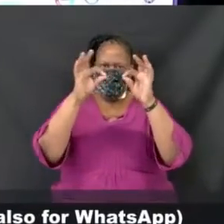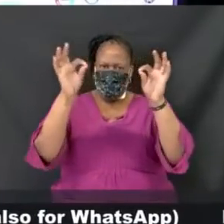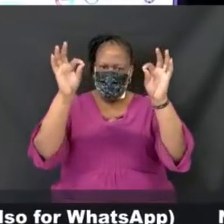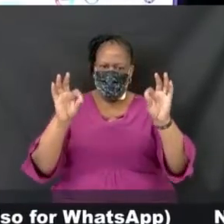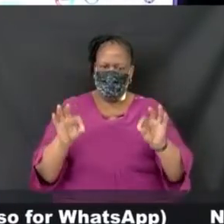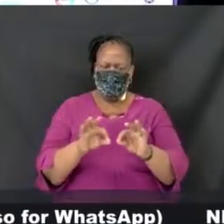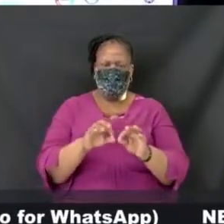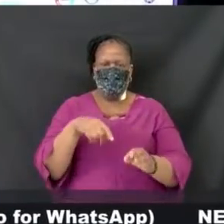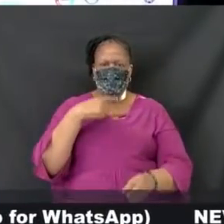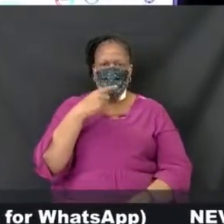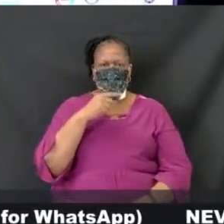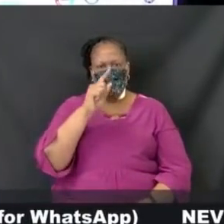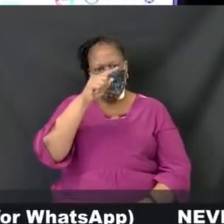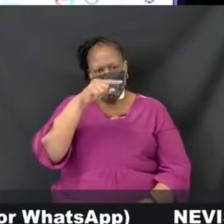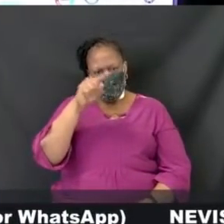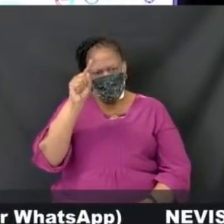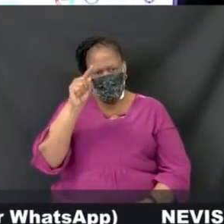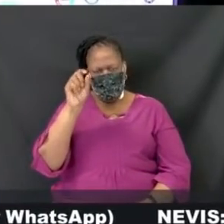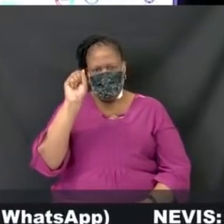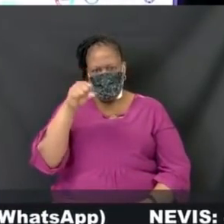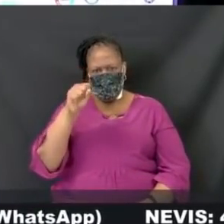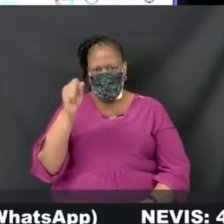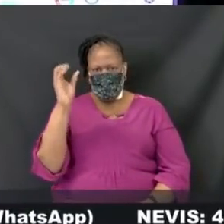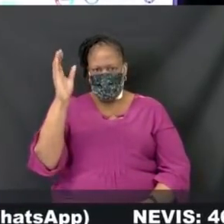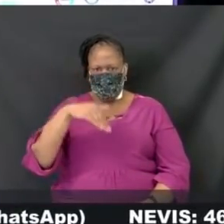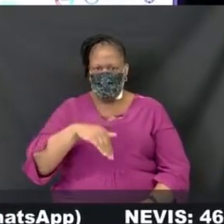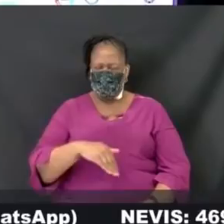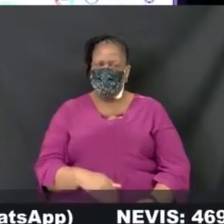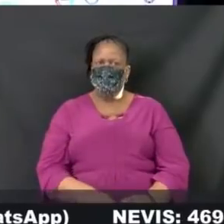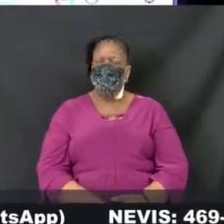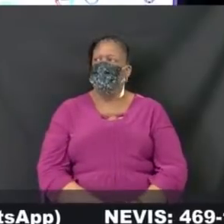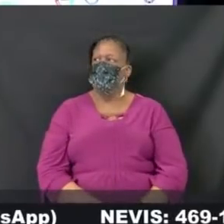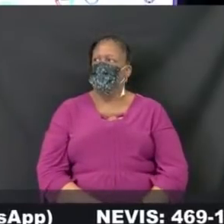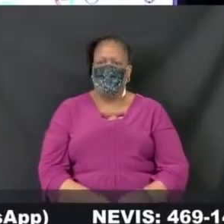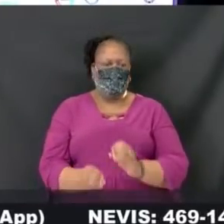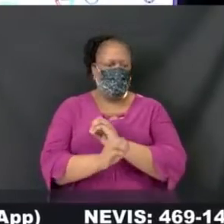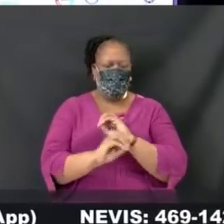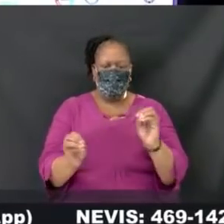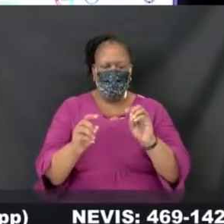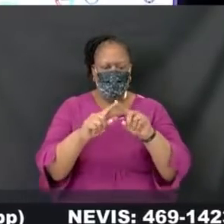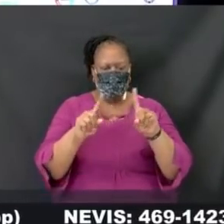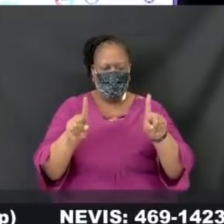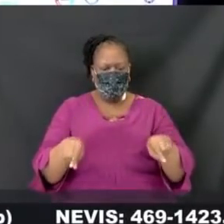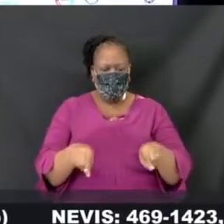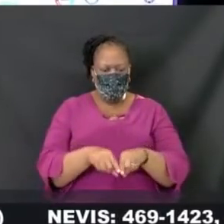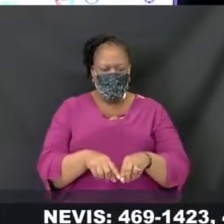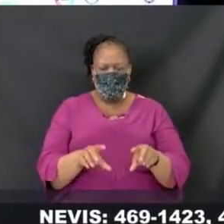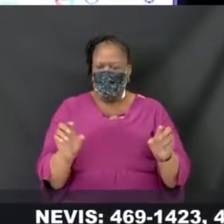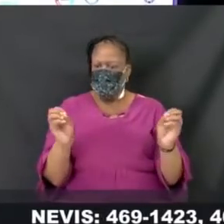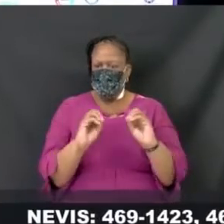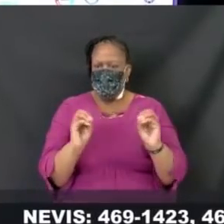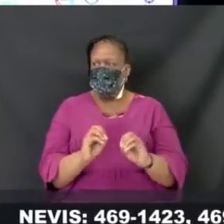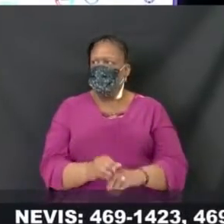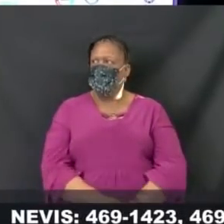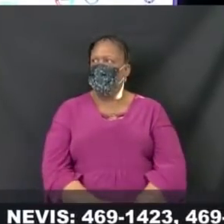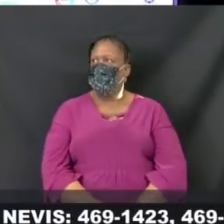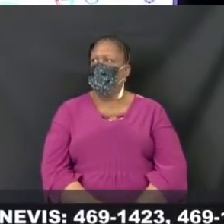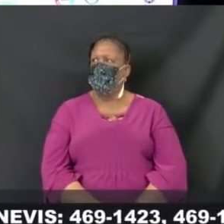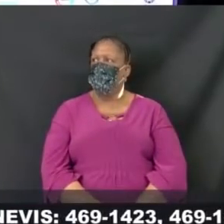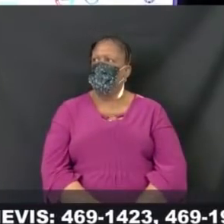of the tests and vaccine cards, etc., and then landing here and then having to be processed